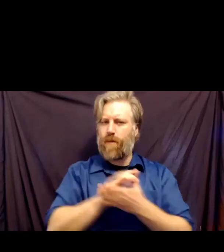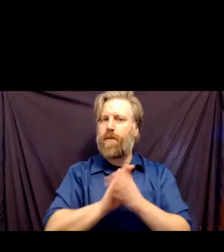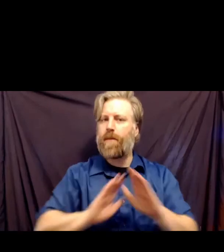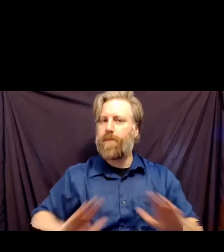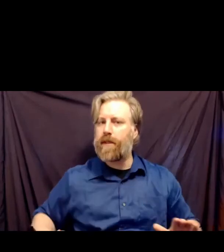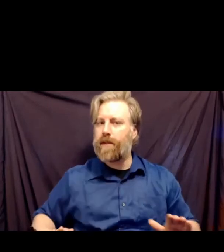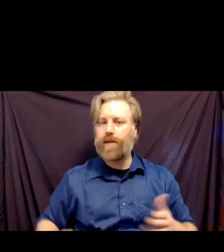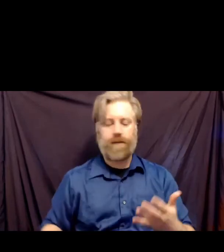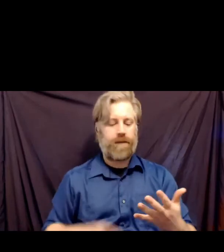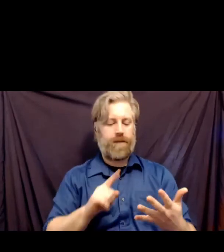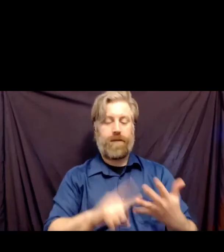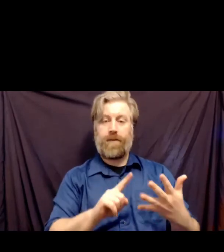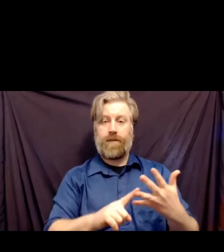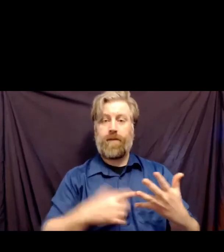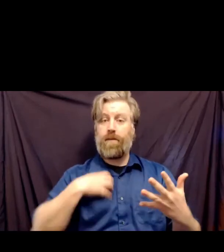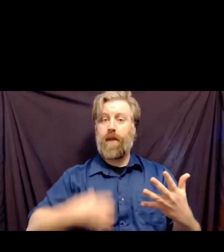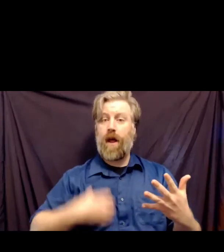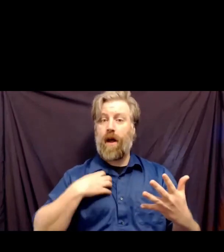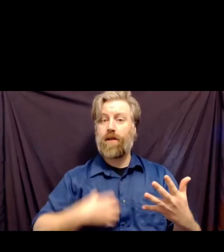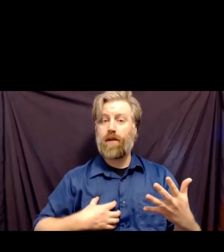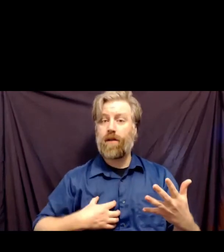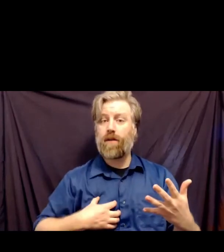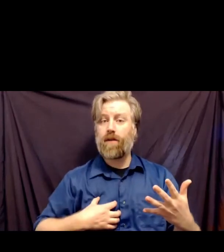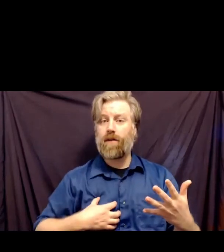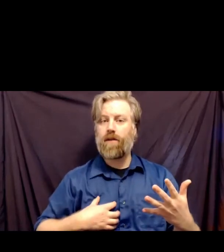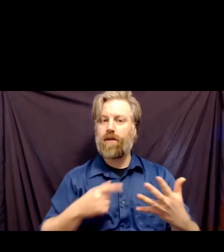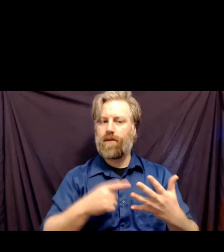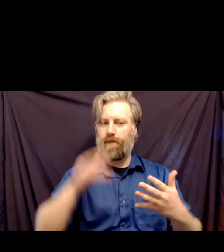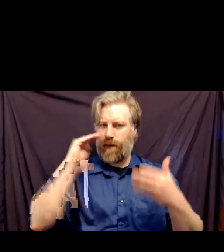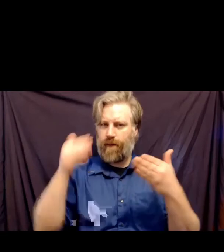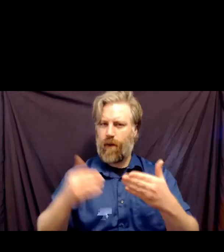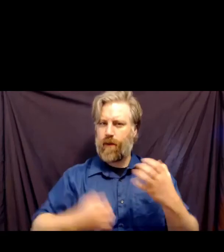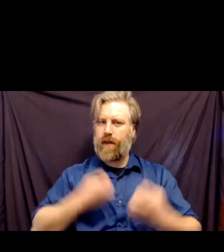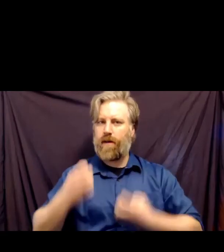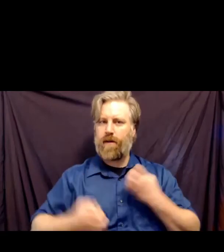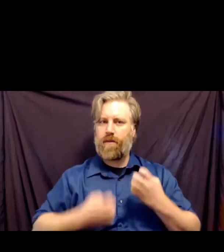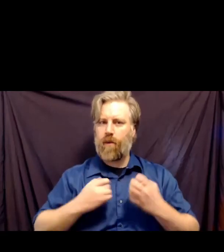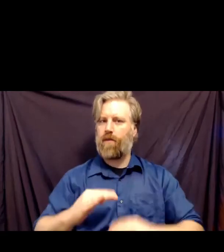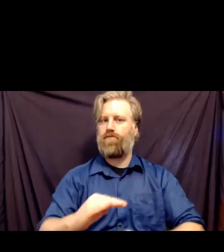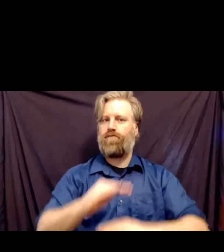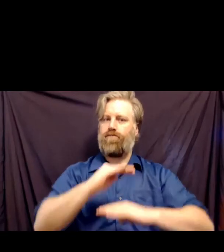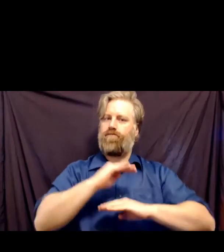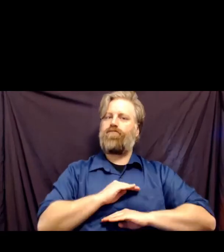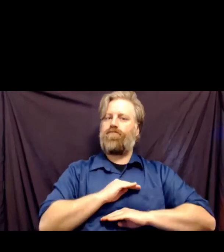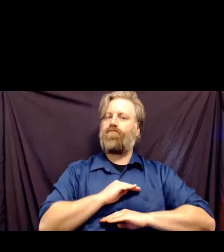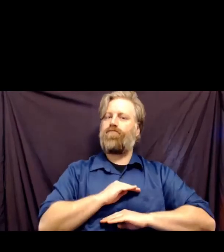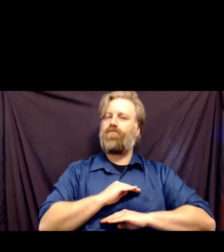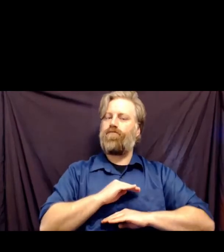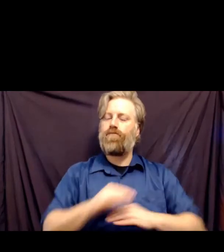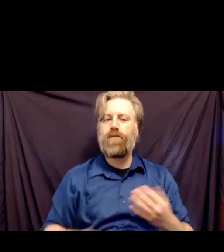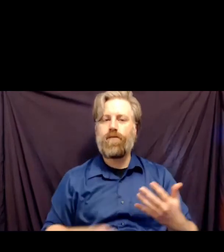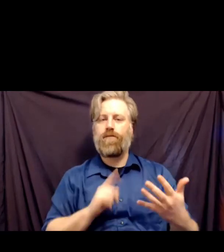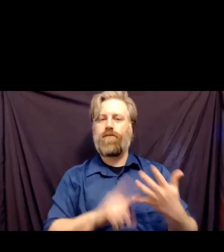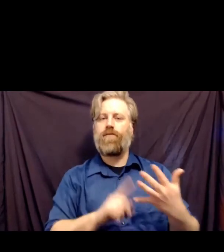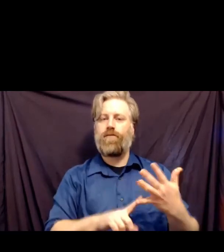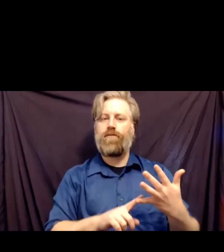the lungs, we focus on the emotion of contentment or satisfaction. And then when